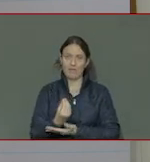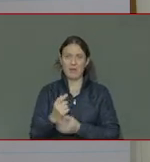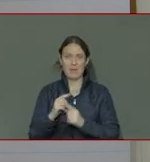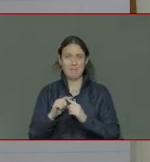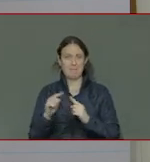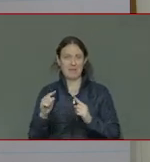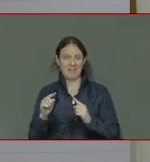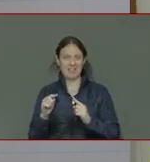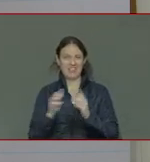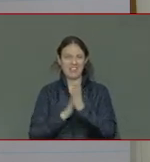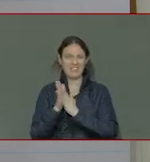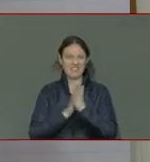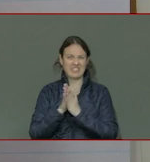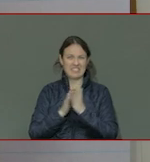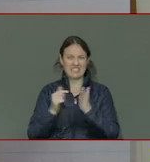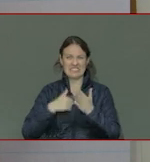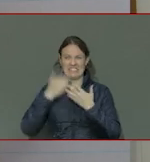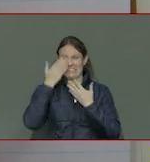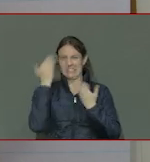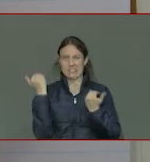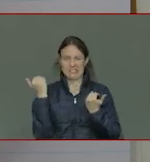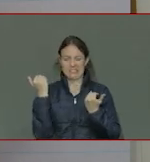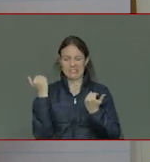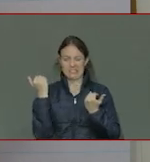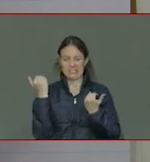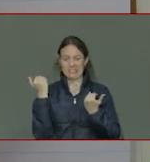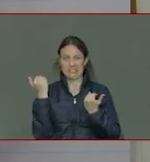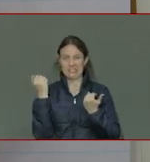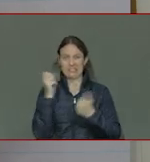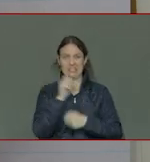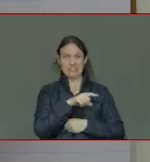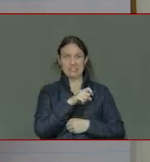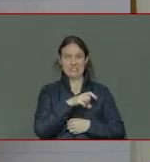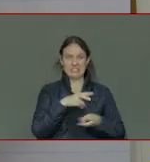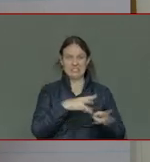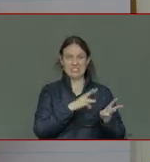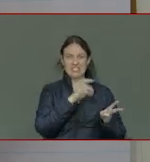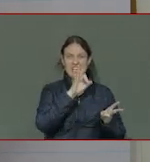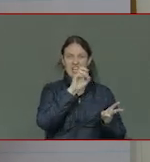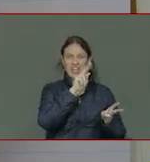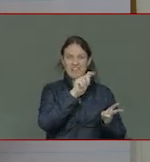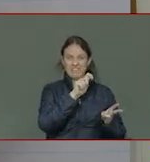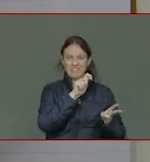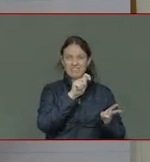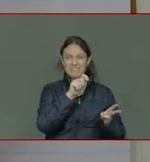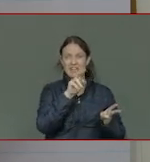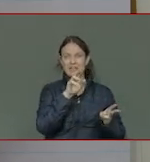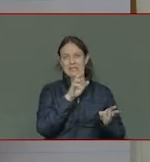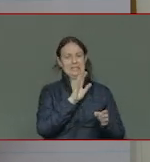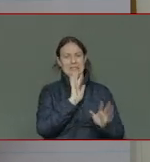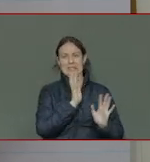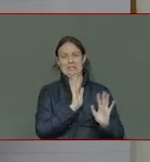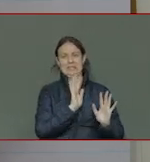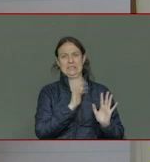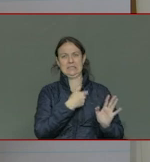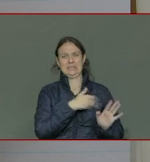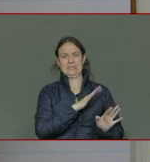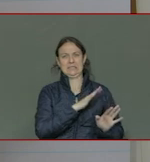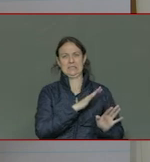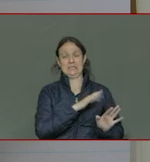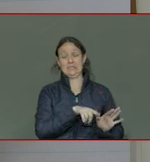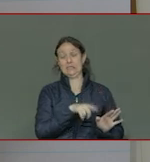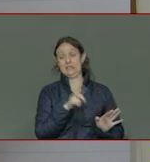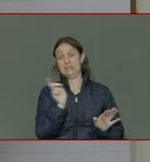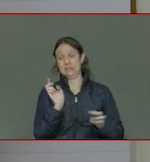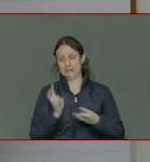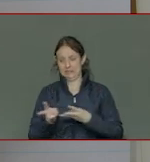anything about the friction. So I'm not going to expand it as F net delta X cos theta. What I'm going to